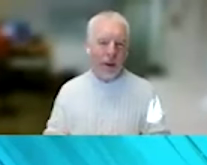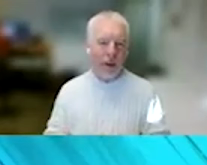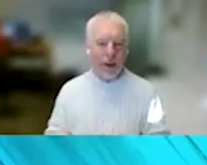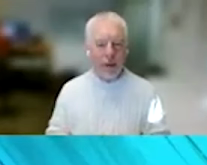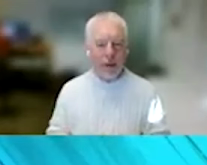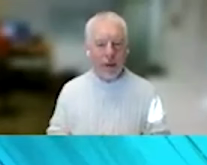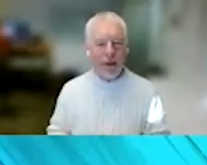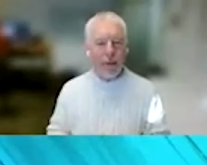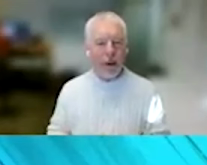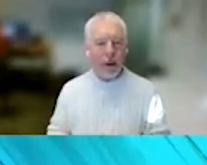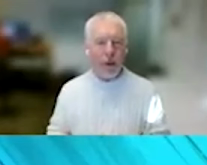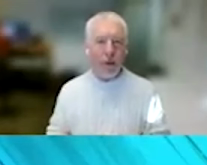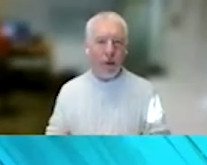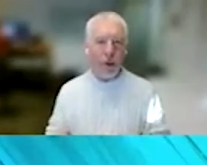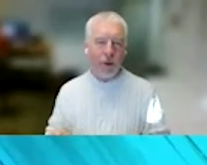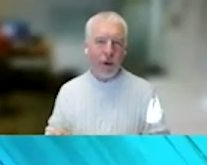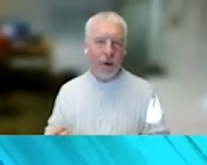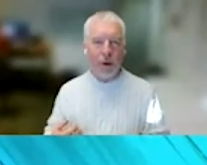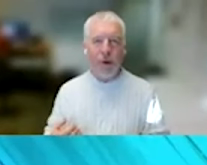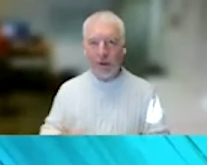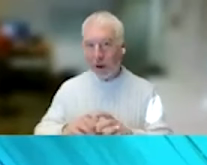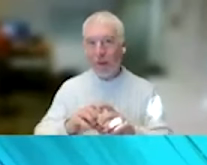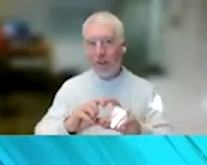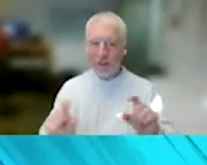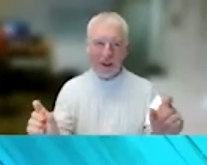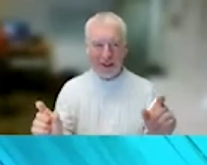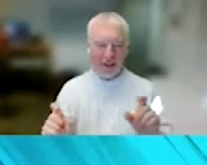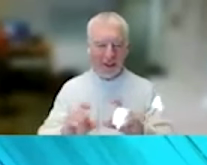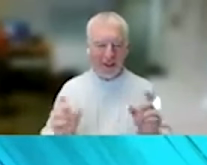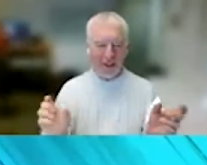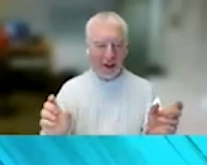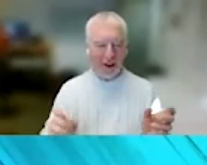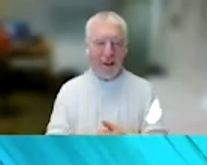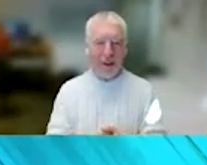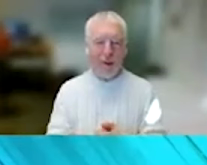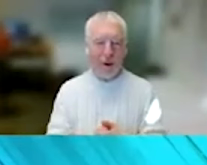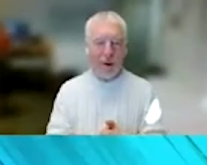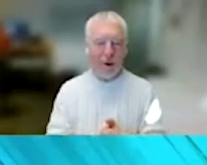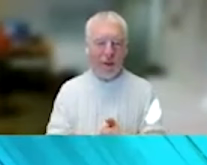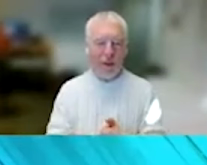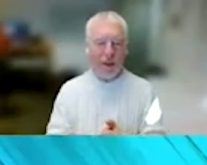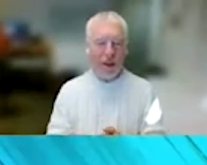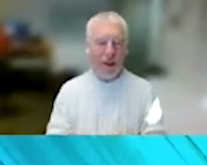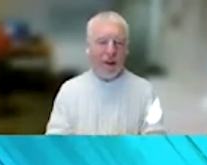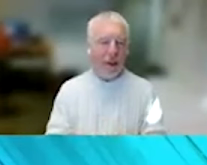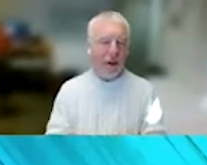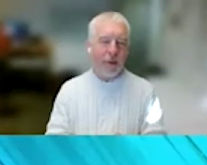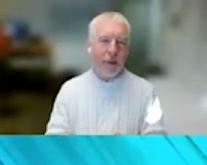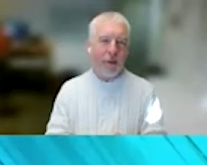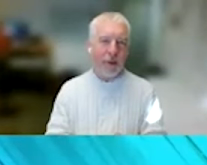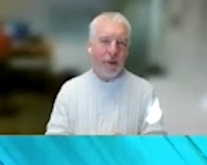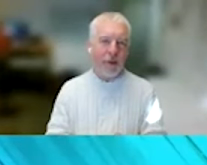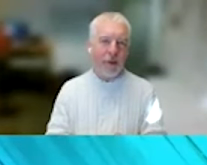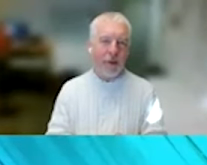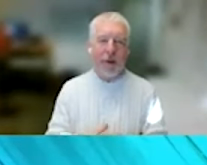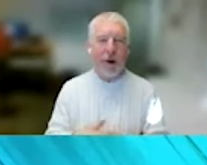them navigate the accent. If you're viewing the video in a noisy environment, you've got the texts right there. You don't need to worry about hearing everything. And it also